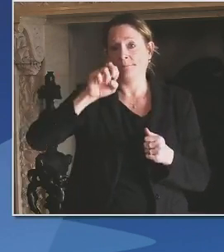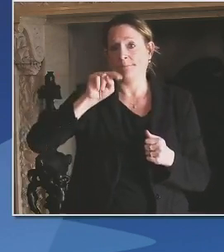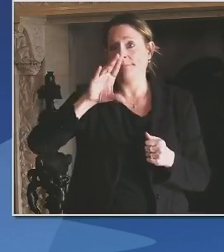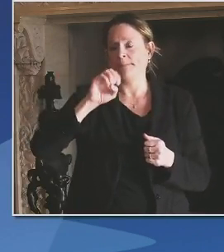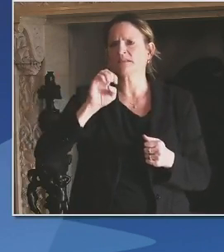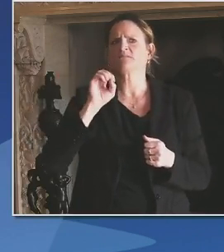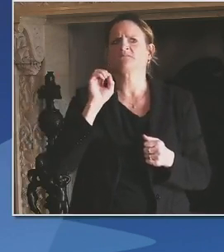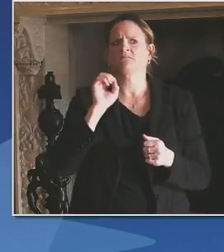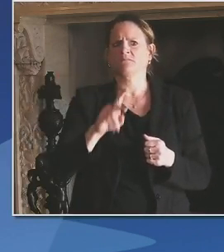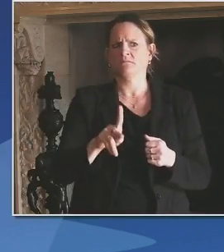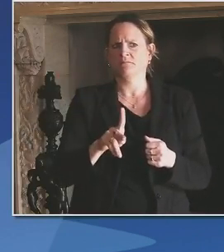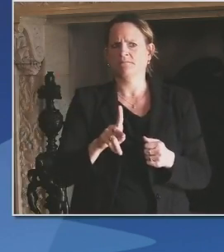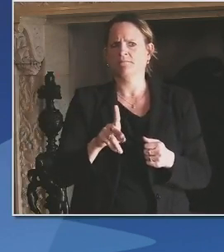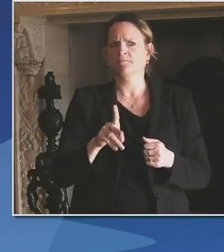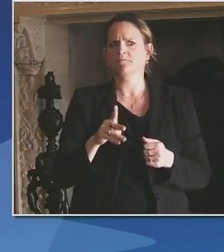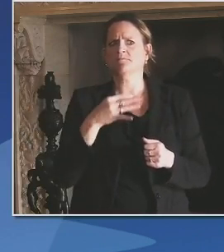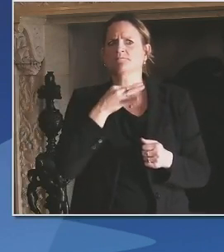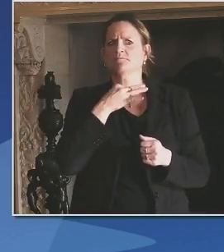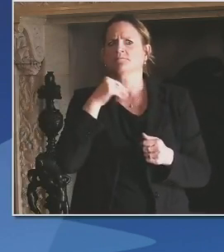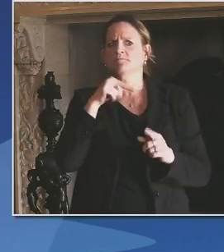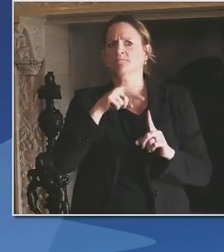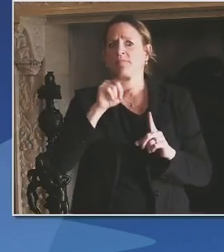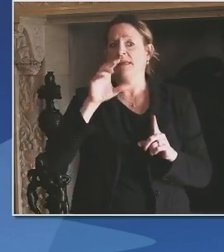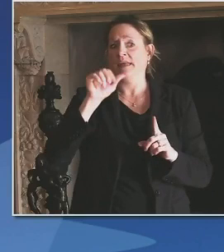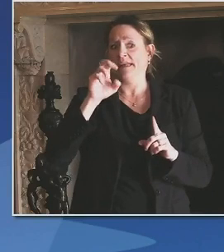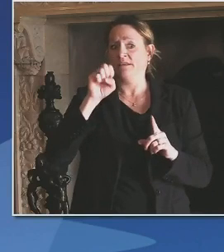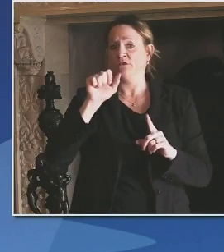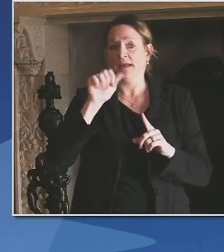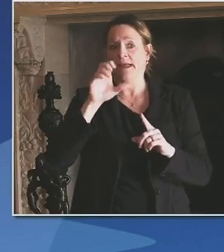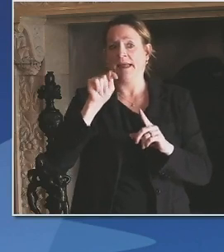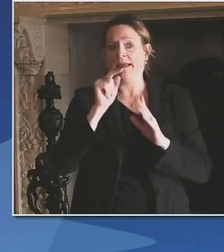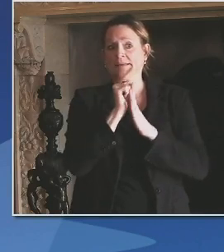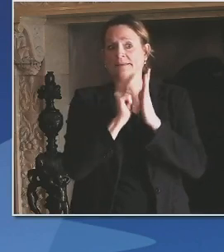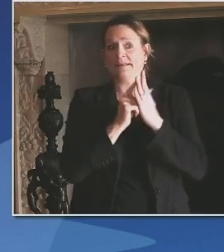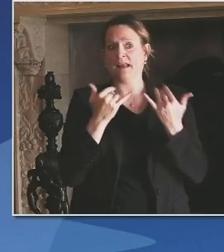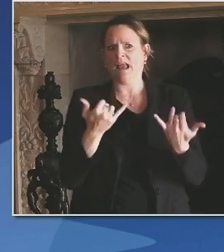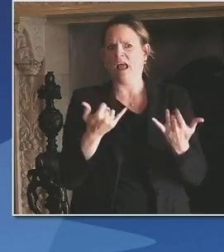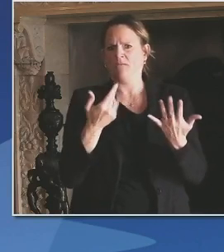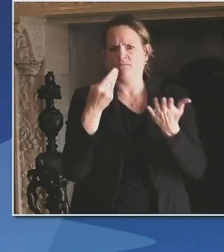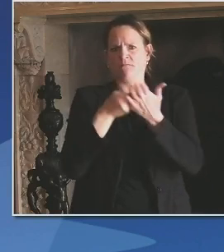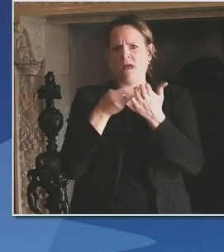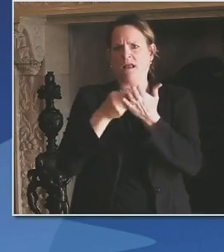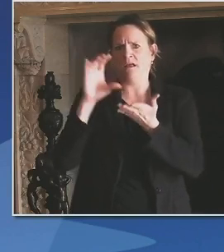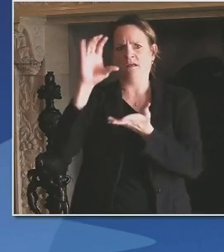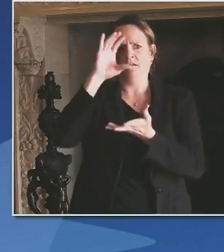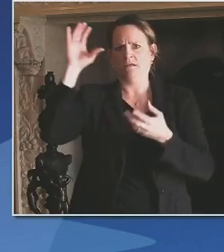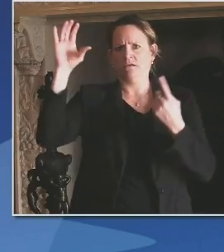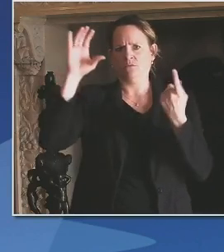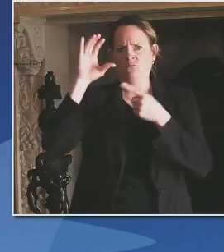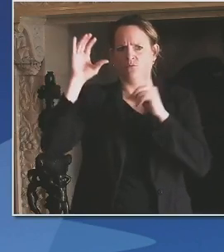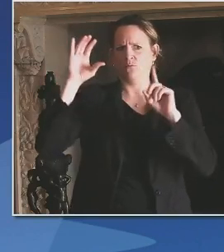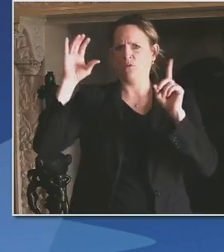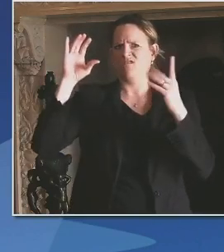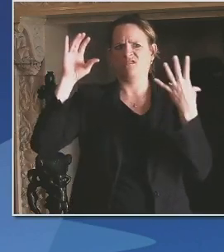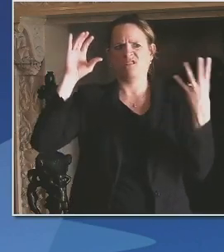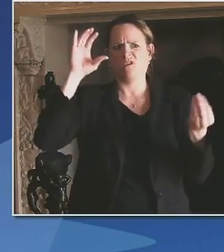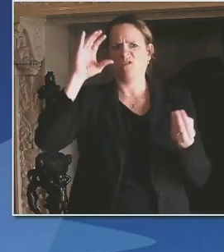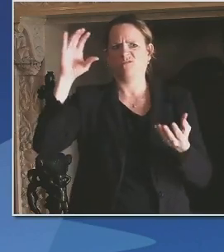funding, where you see the remaining funds going, and what's the conversation with the